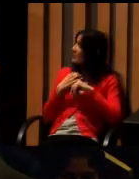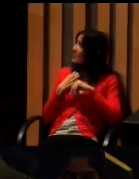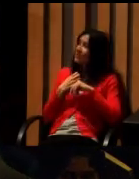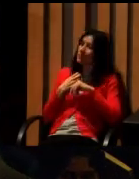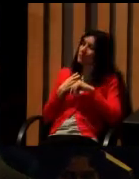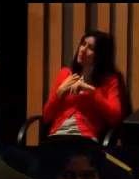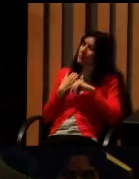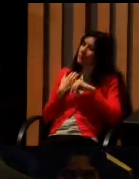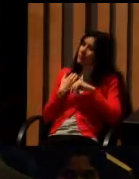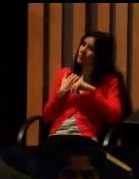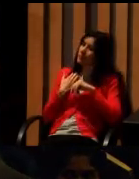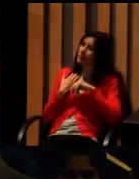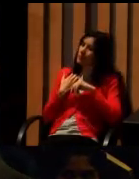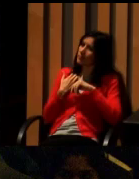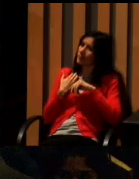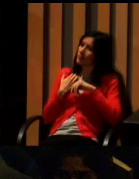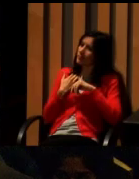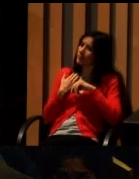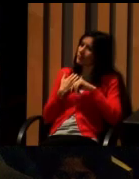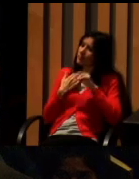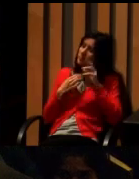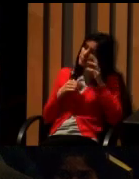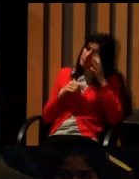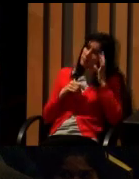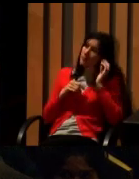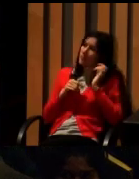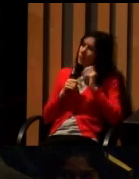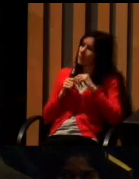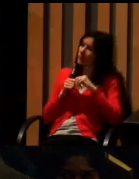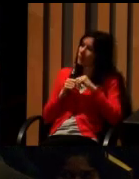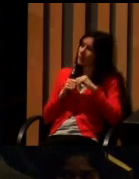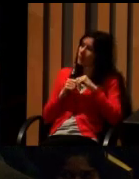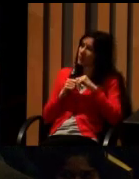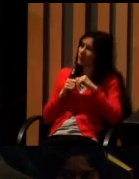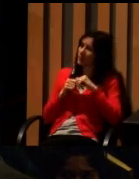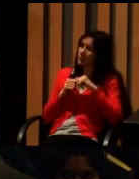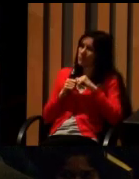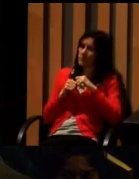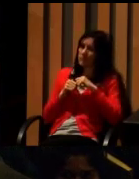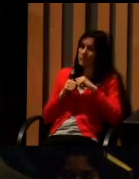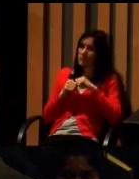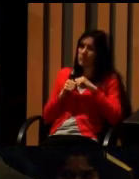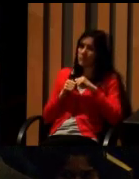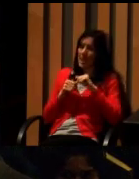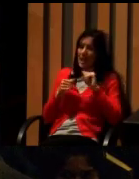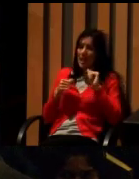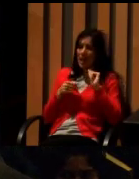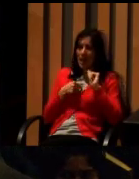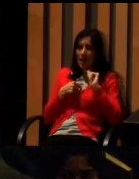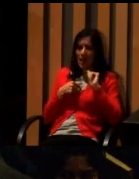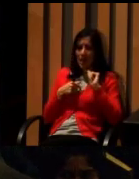I feel very deep down inside that maybe we've missed it.